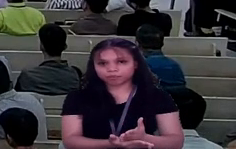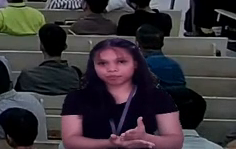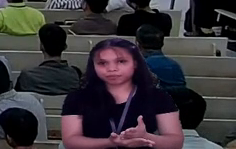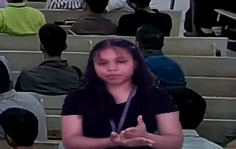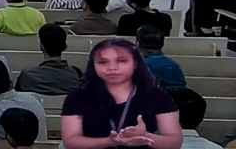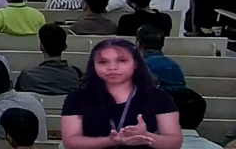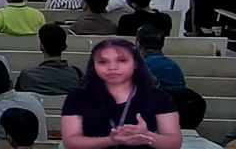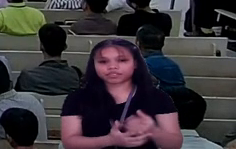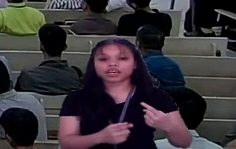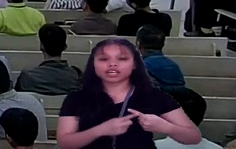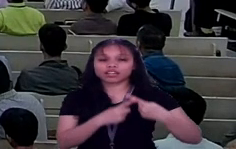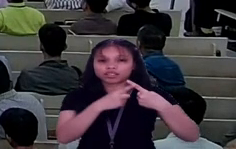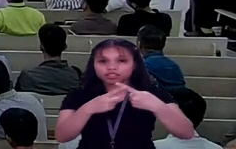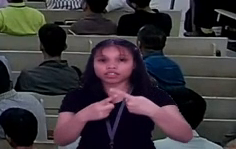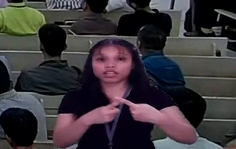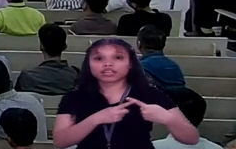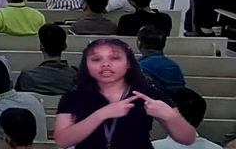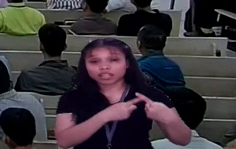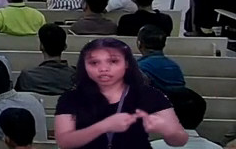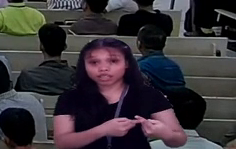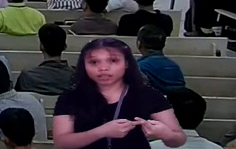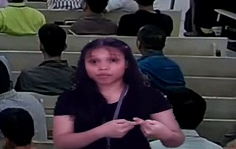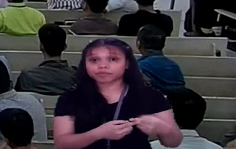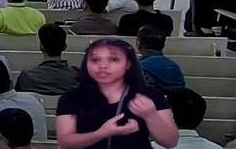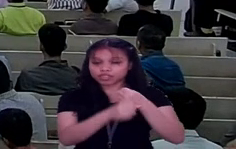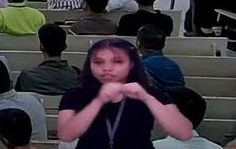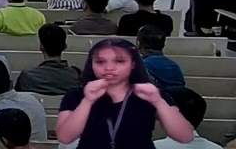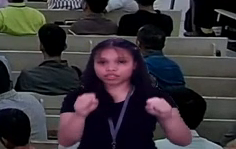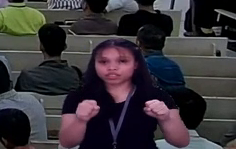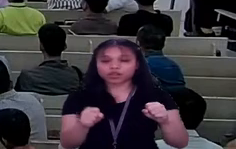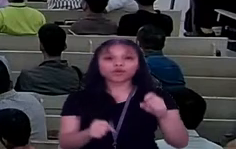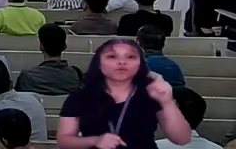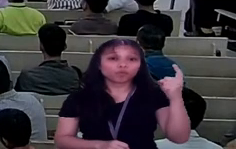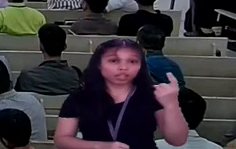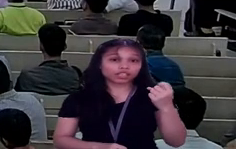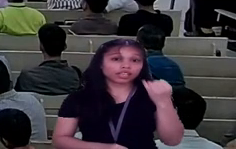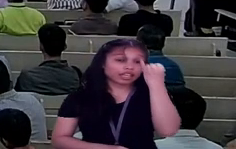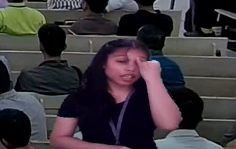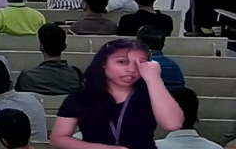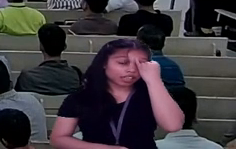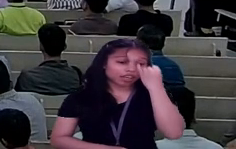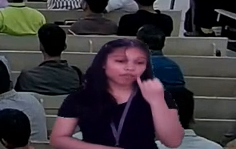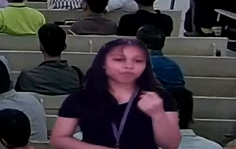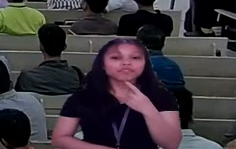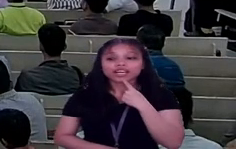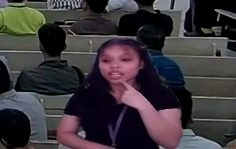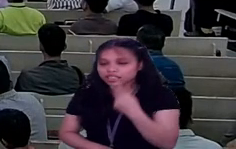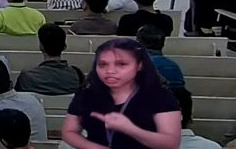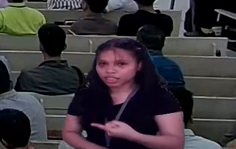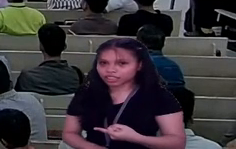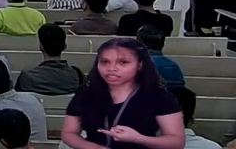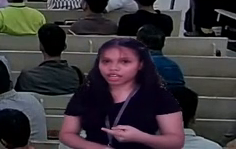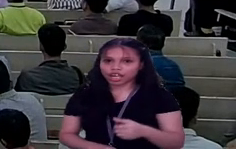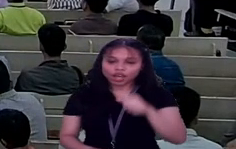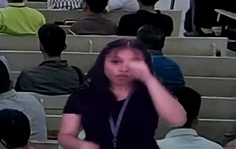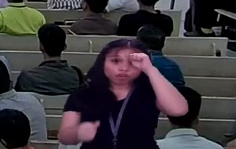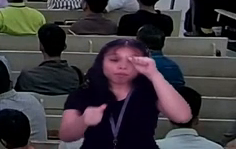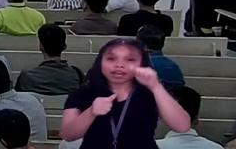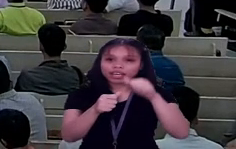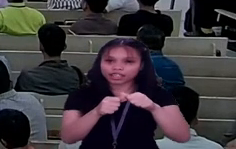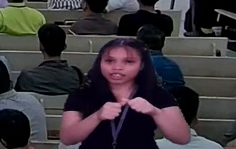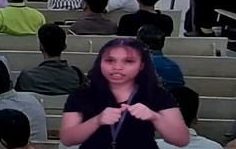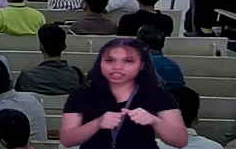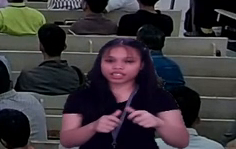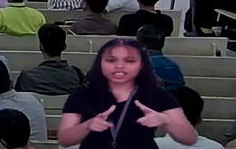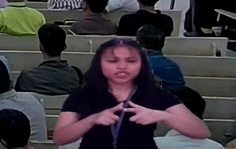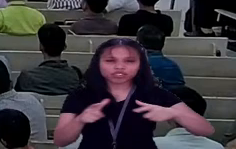One Indian told me this when I went there. He reminded me this very